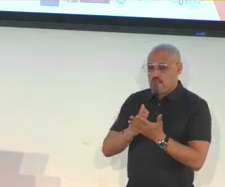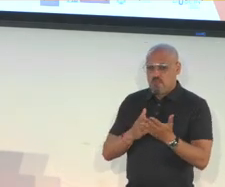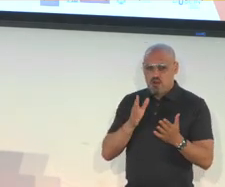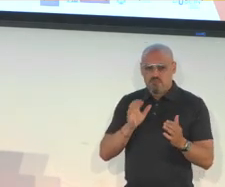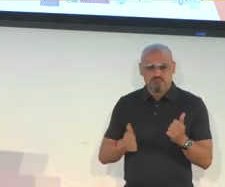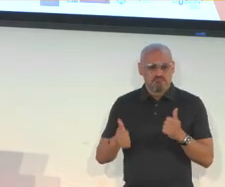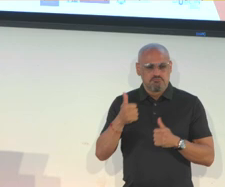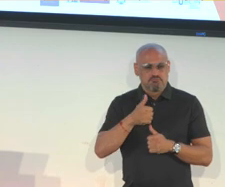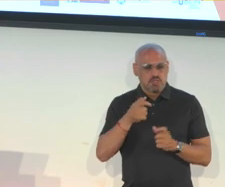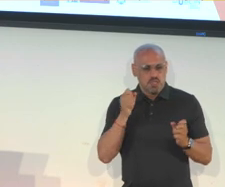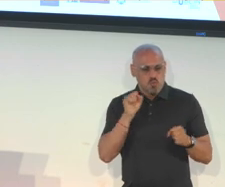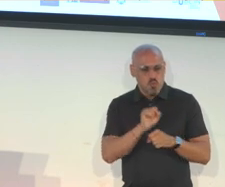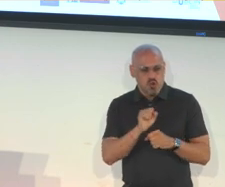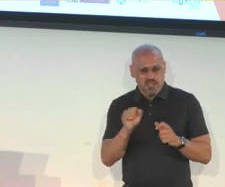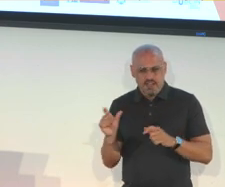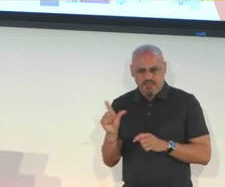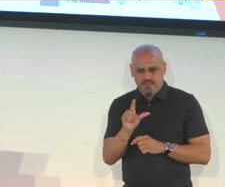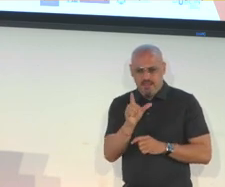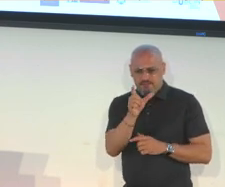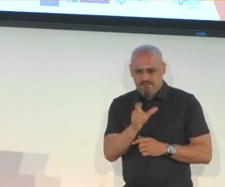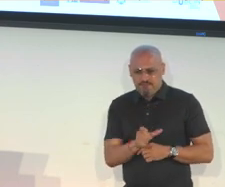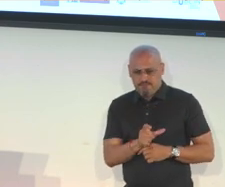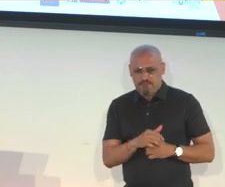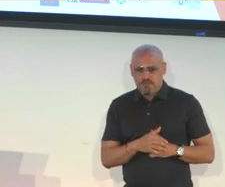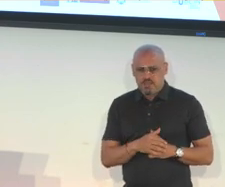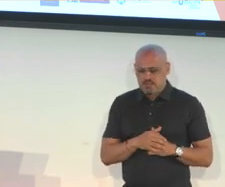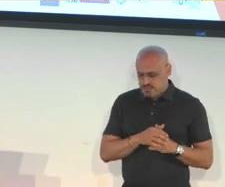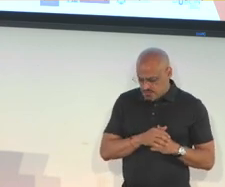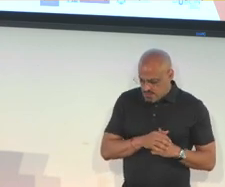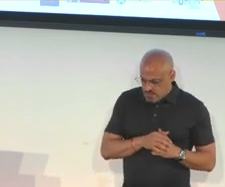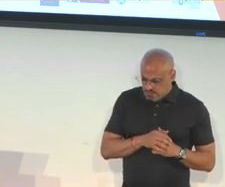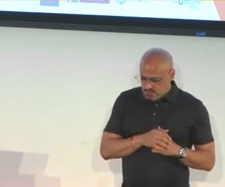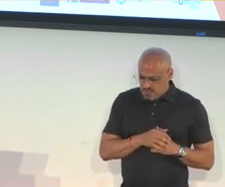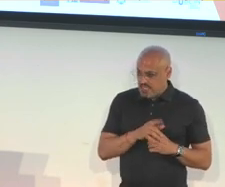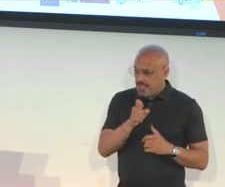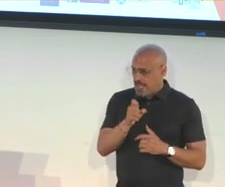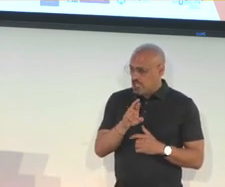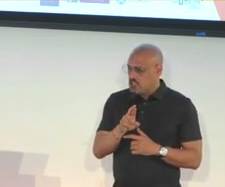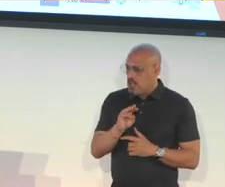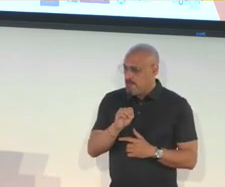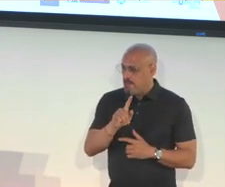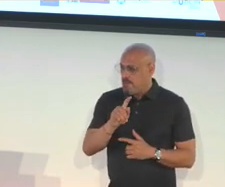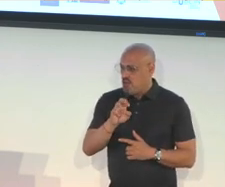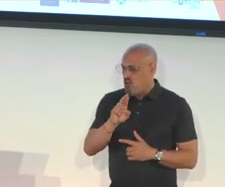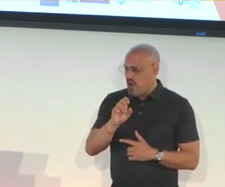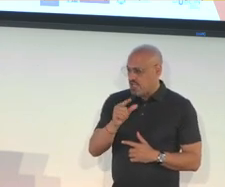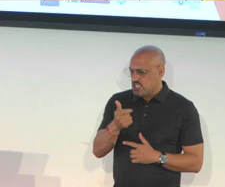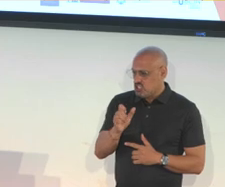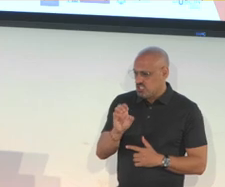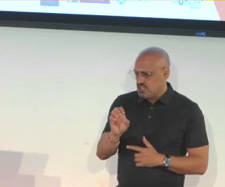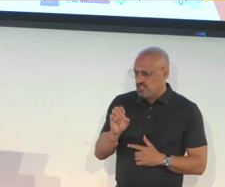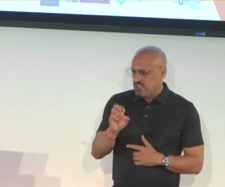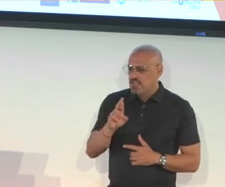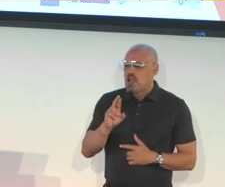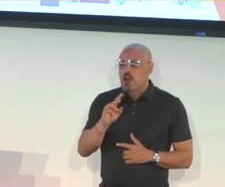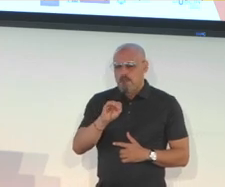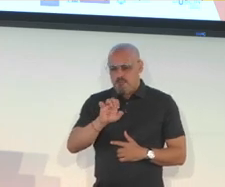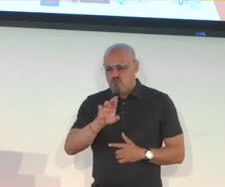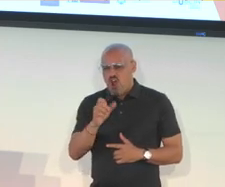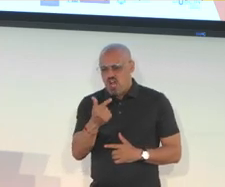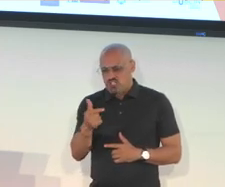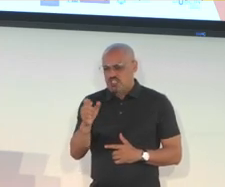mainly working on is on the left here. So Mirage XR is actually an open source augmented reality-based educational framework created